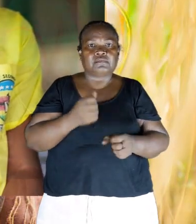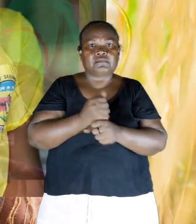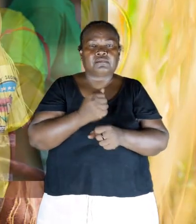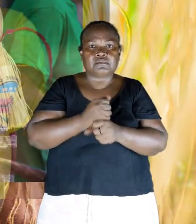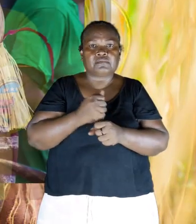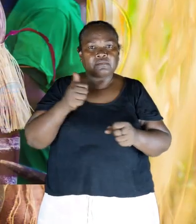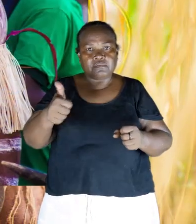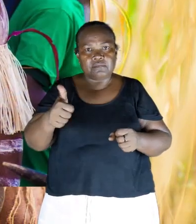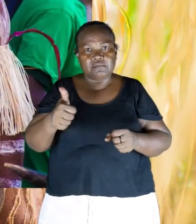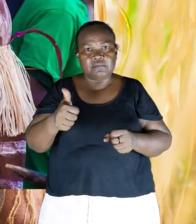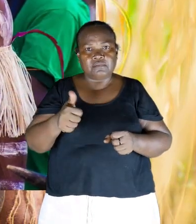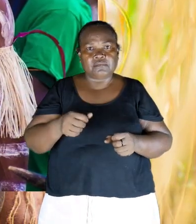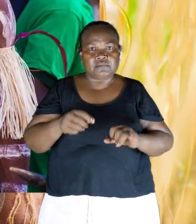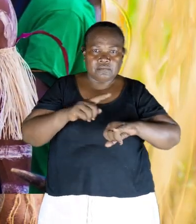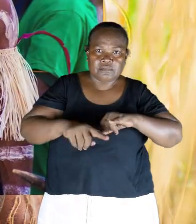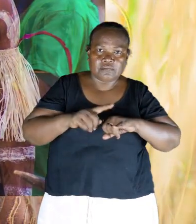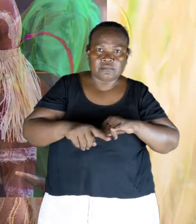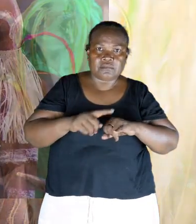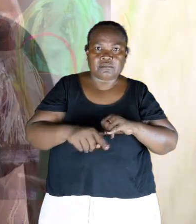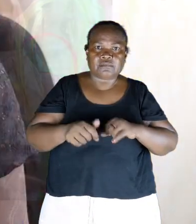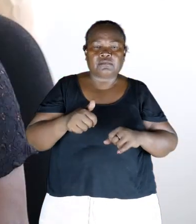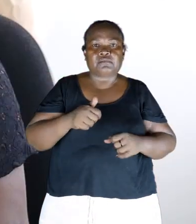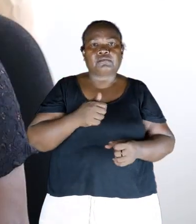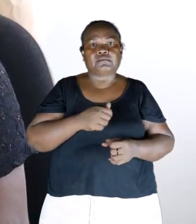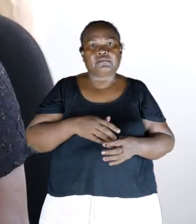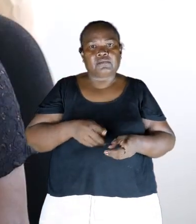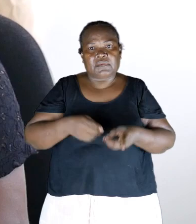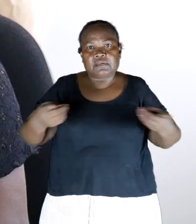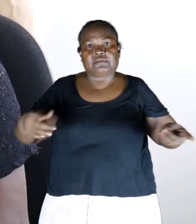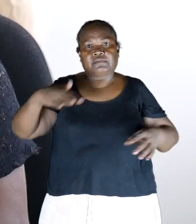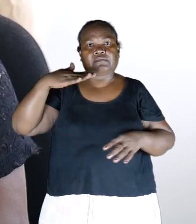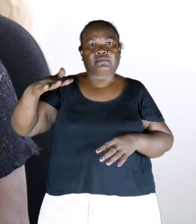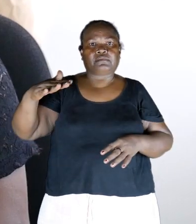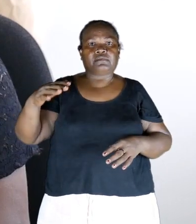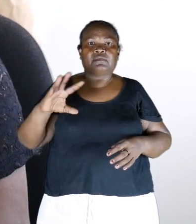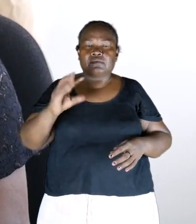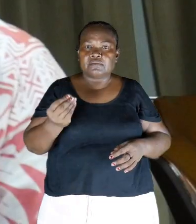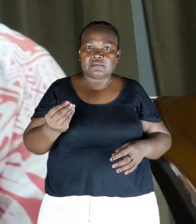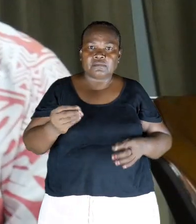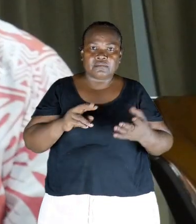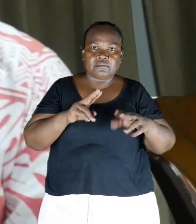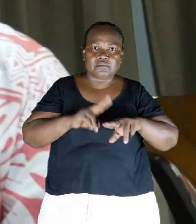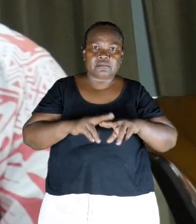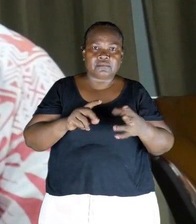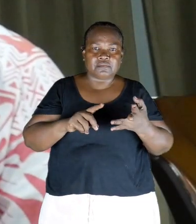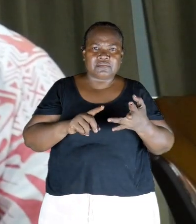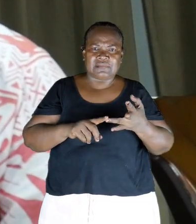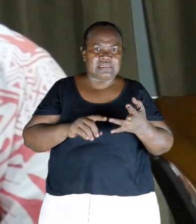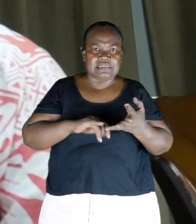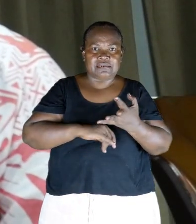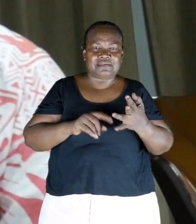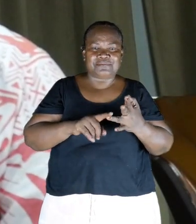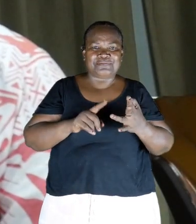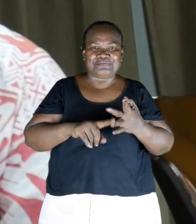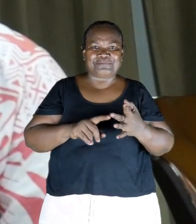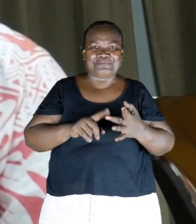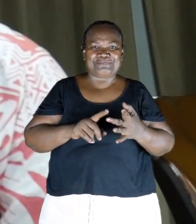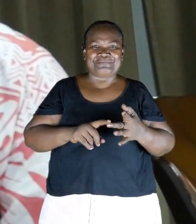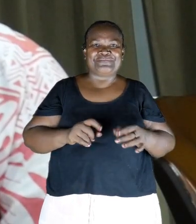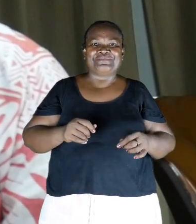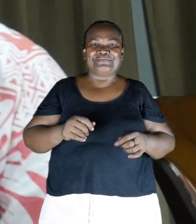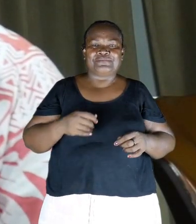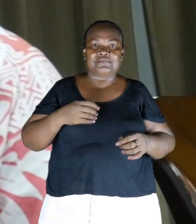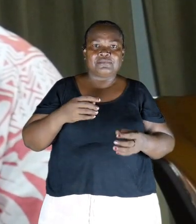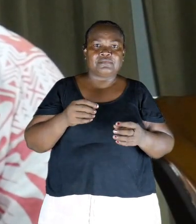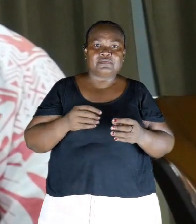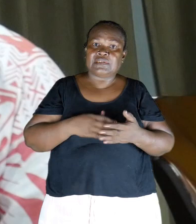like governance or political influence, lot different levels. Yeah. So FSII and